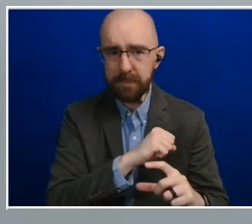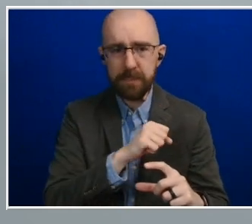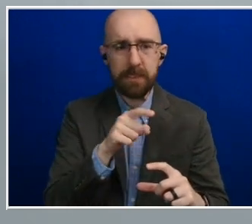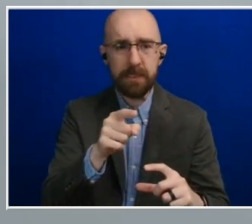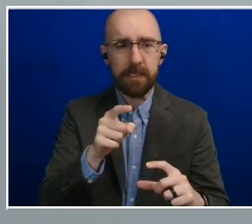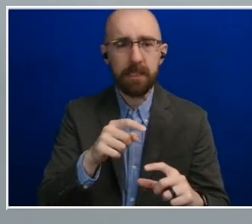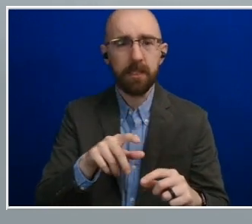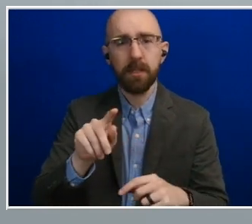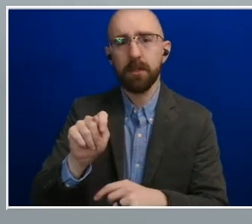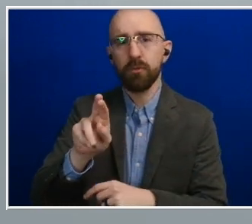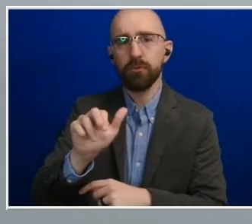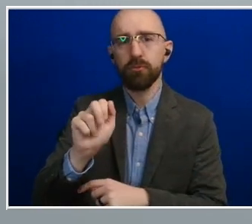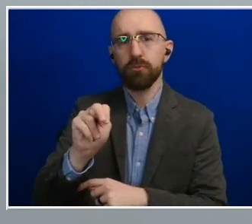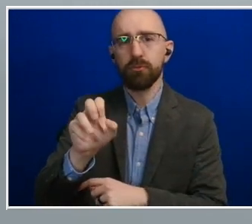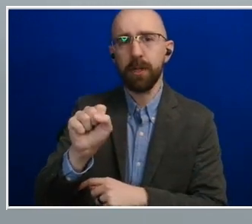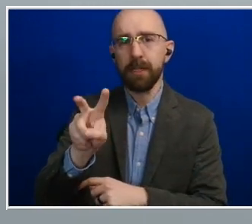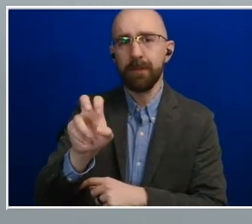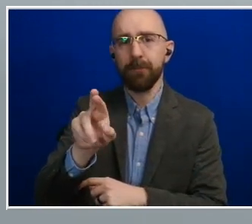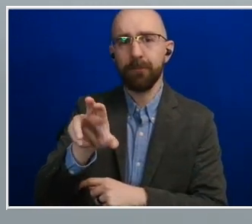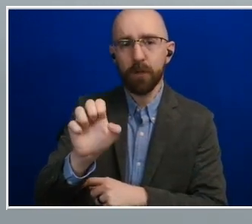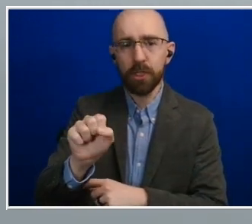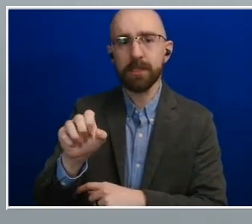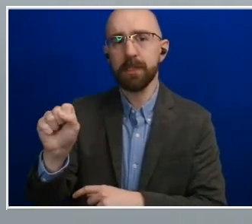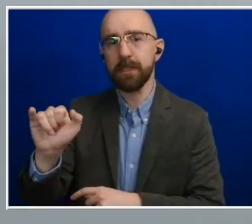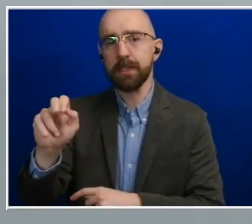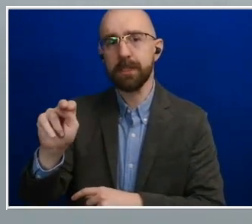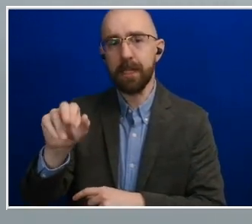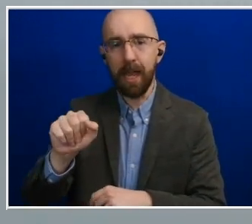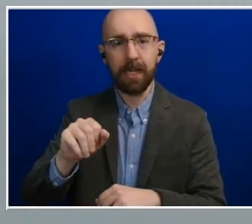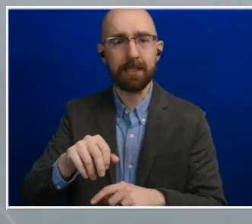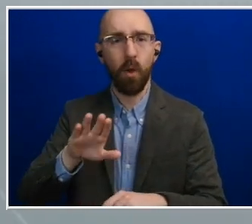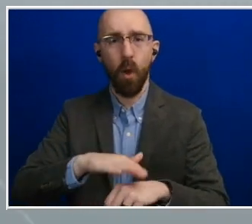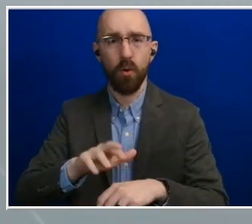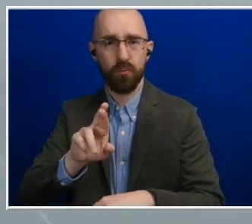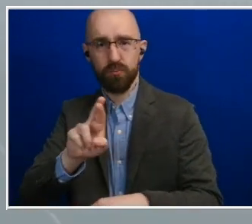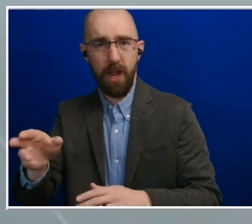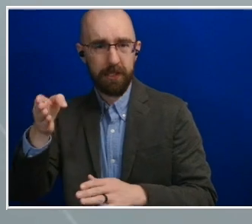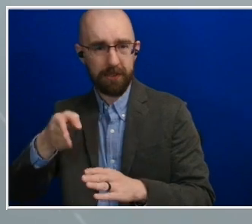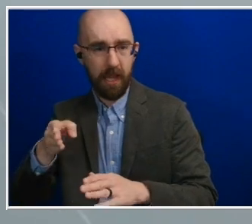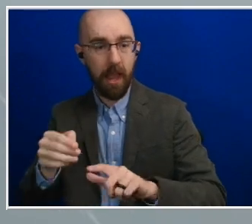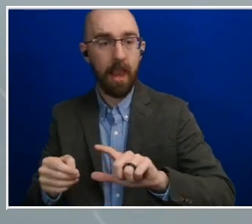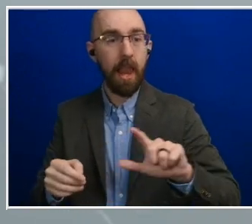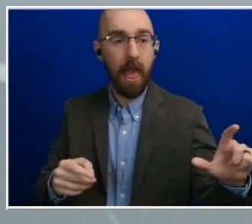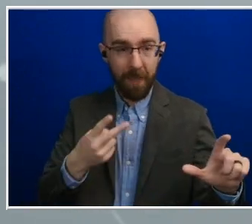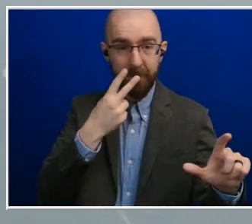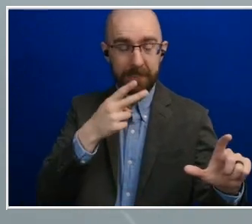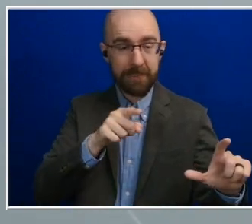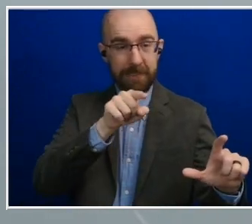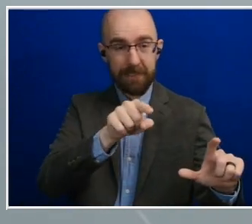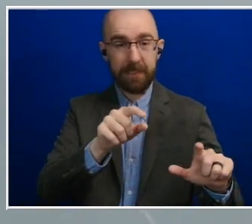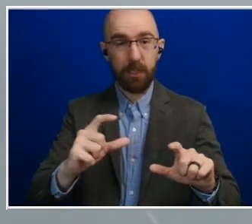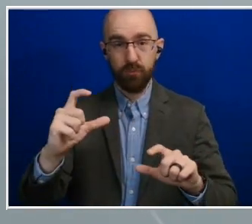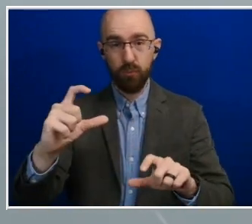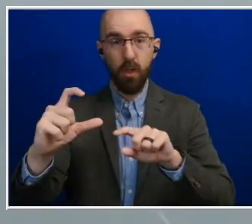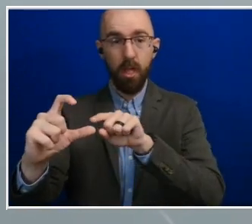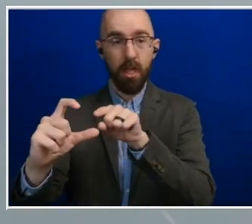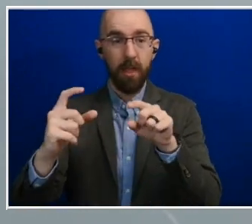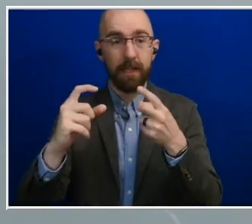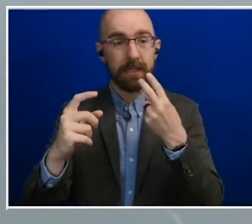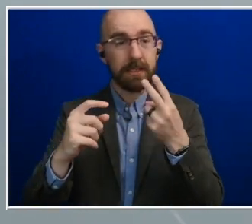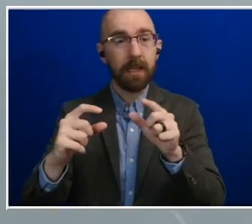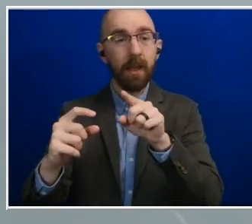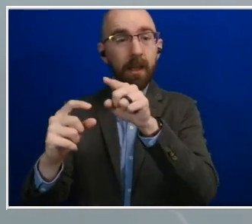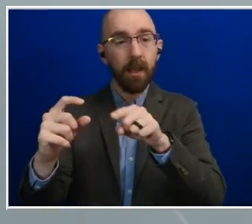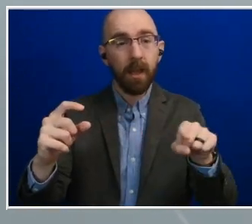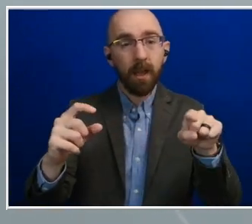sinus on the patient on her right side. So on the left side, like to the left of the red circle, you can see the patent sinus on the left side. On the